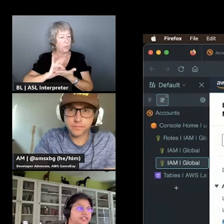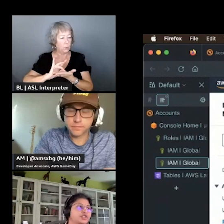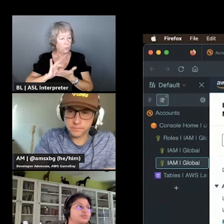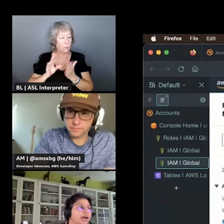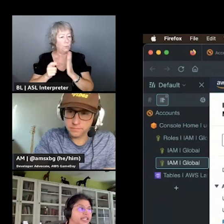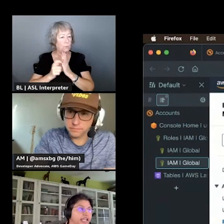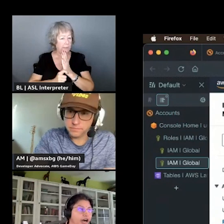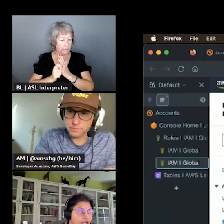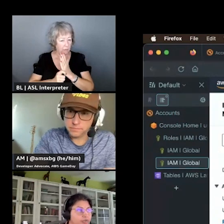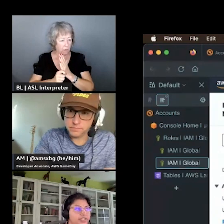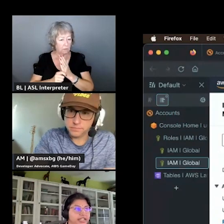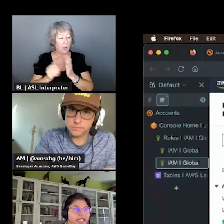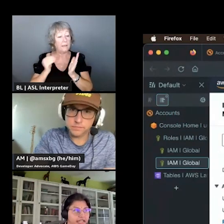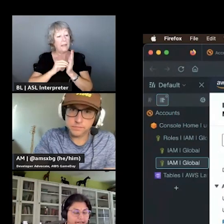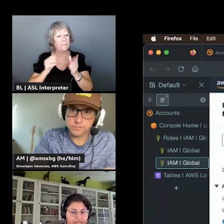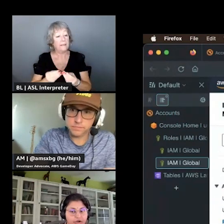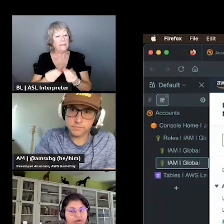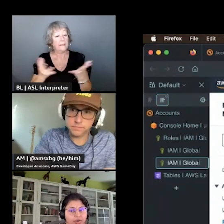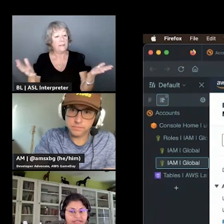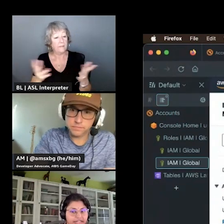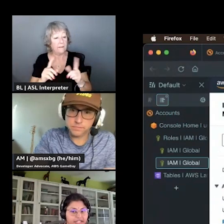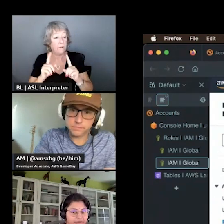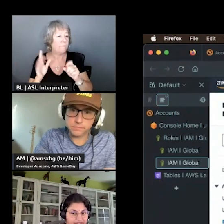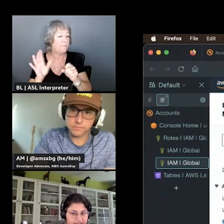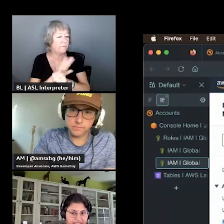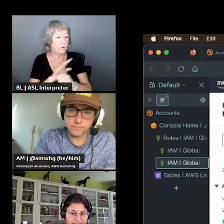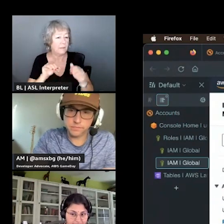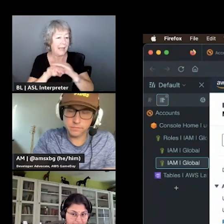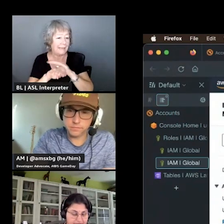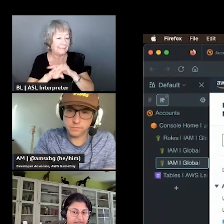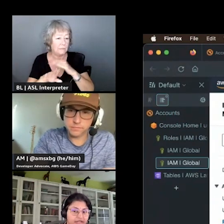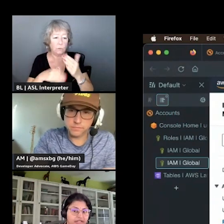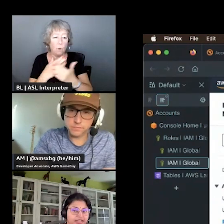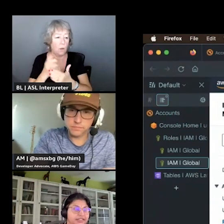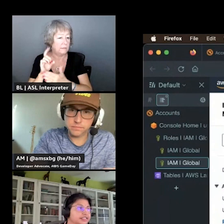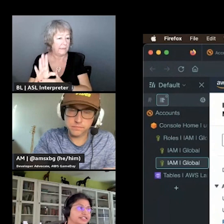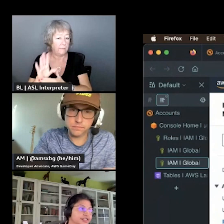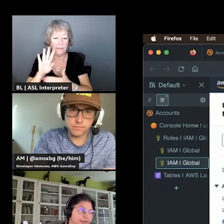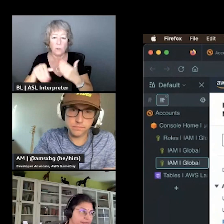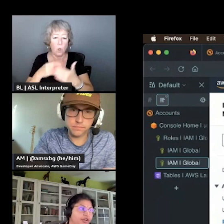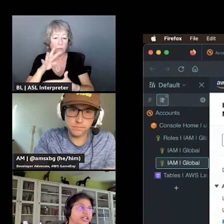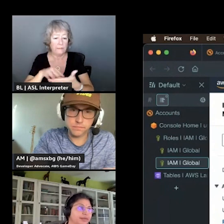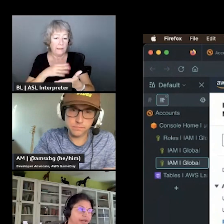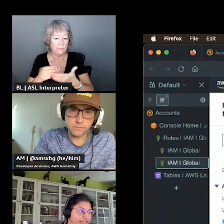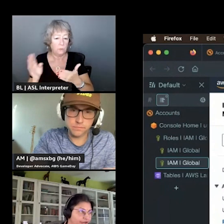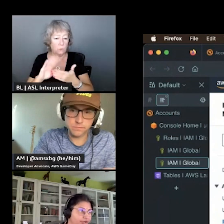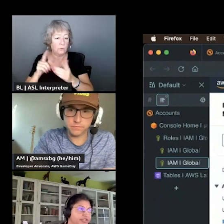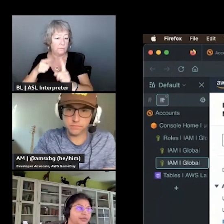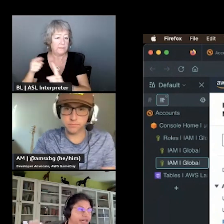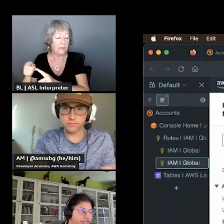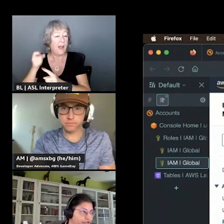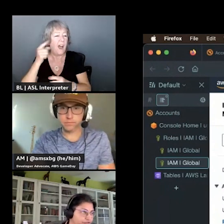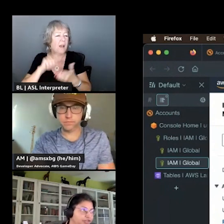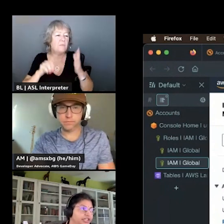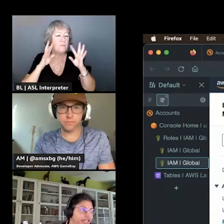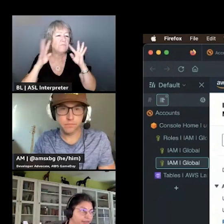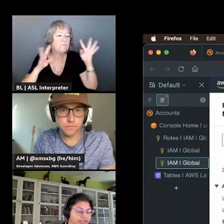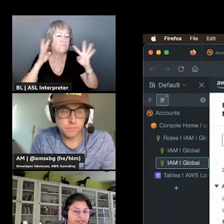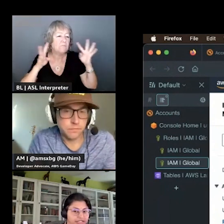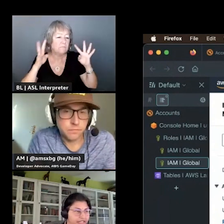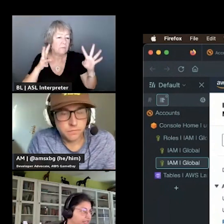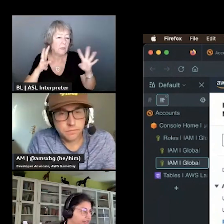full access to my account's entire catalog, all the databases and tables. This is simply because I am playing around with a variety of